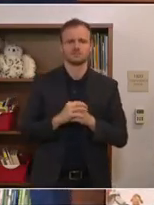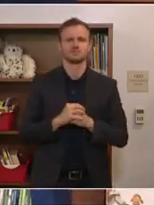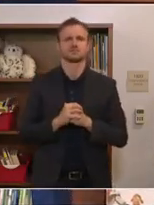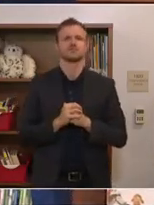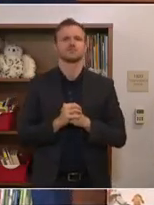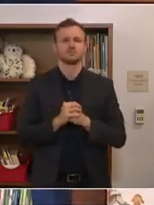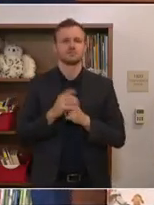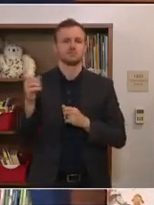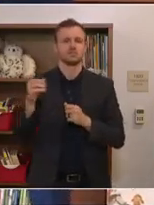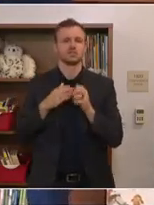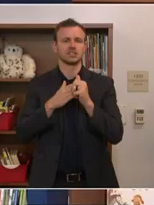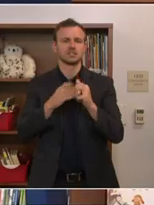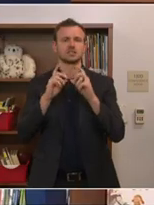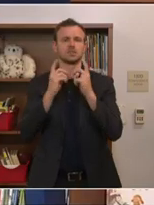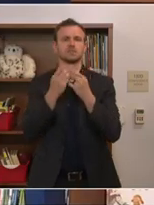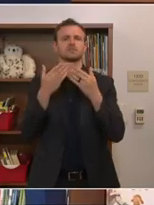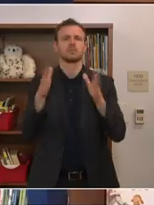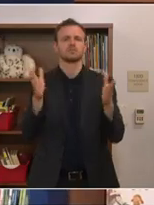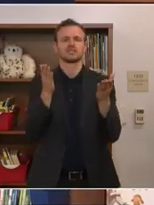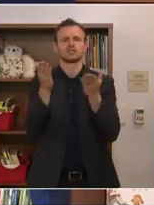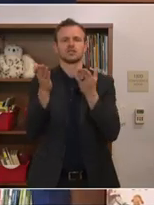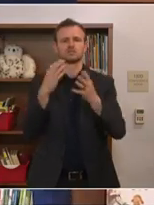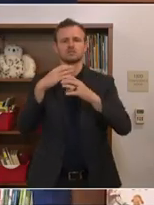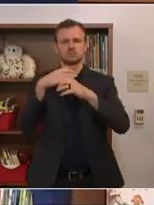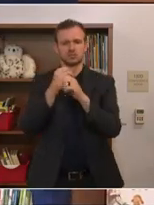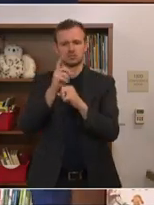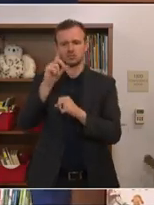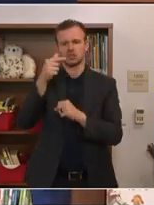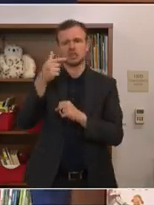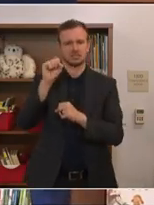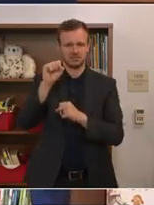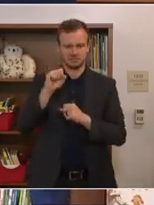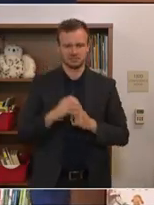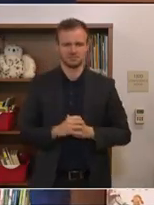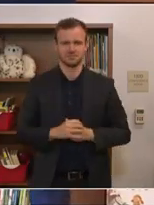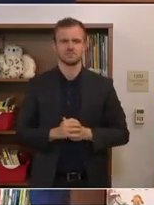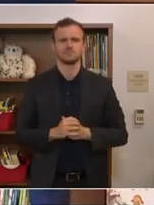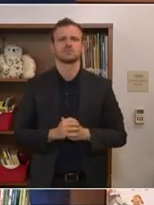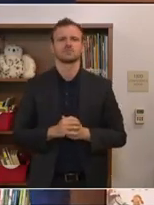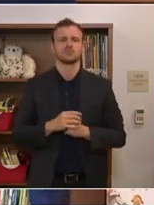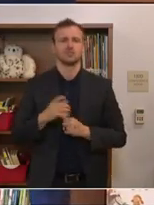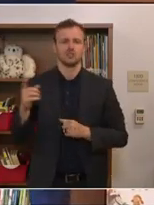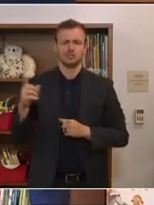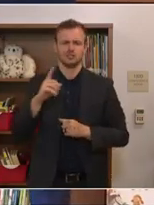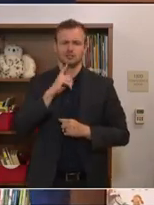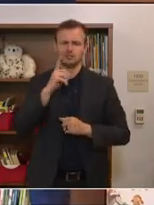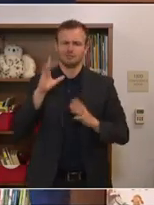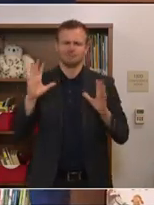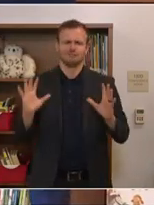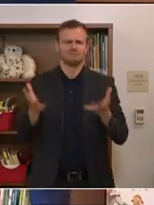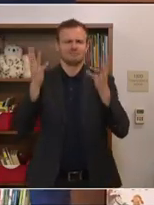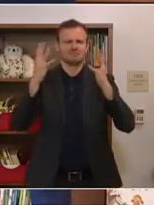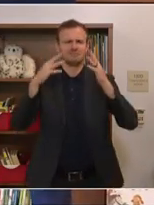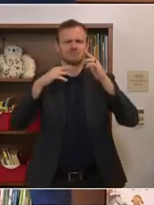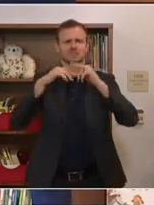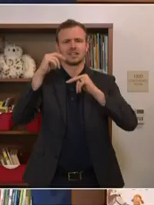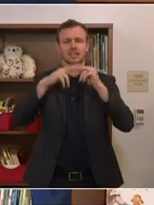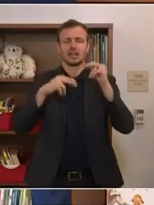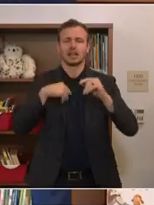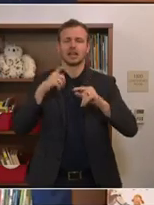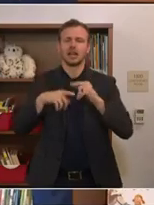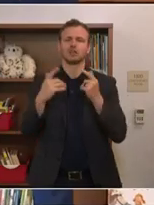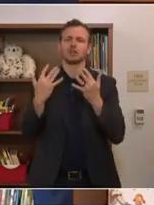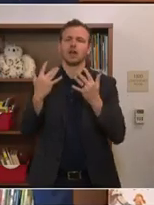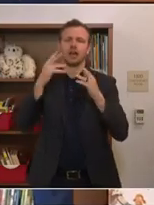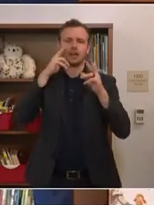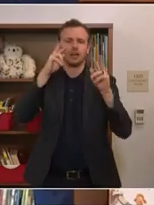Services, and that team has brought this modernization to life. And again, I can't wait to tour the building, but he's going to tell you a lot more about